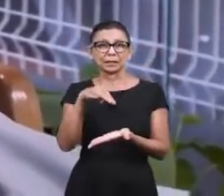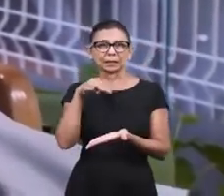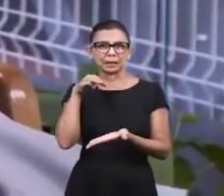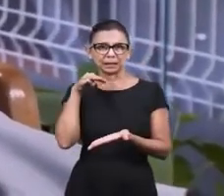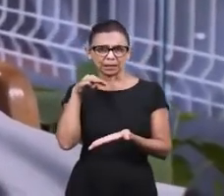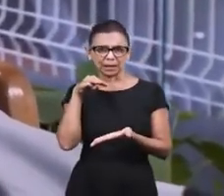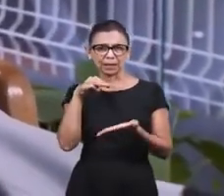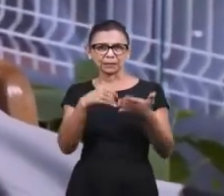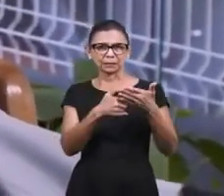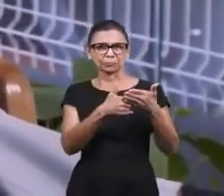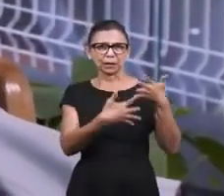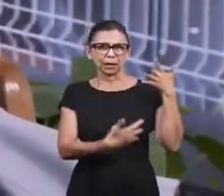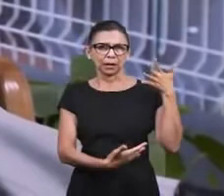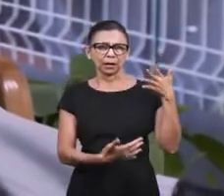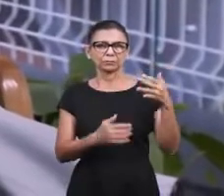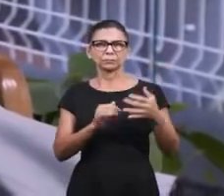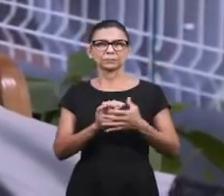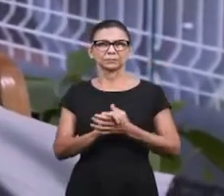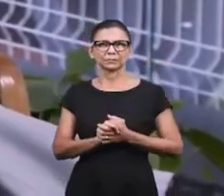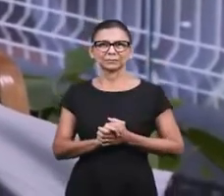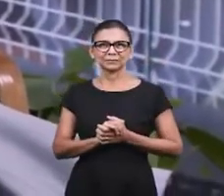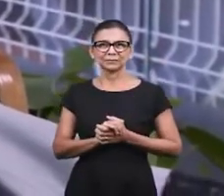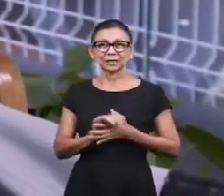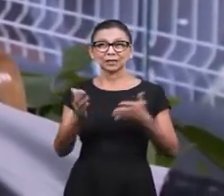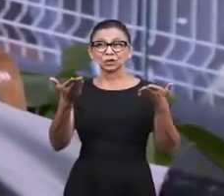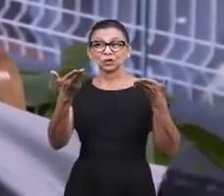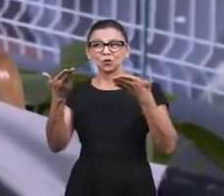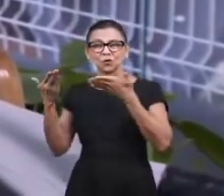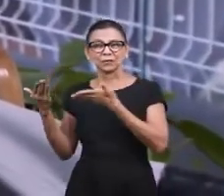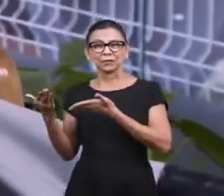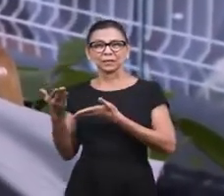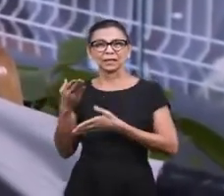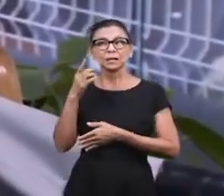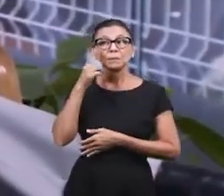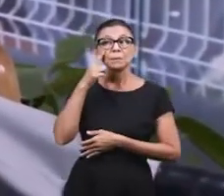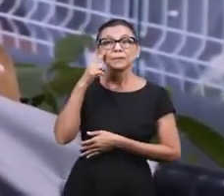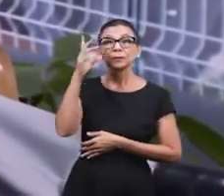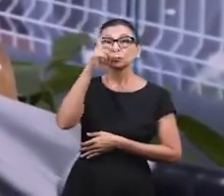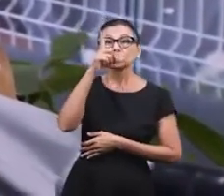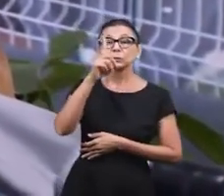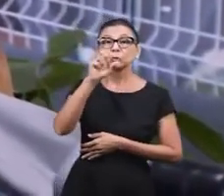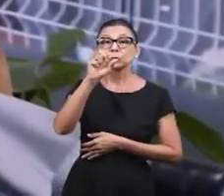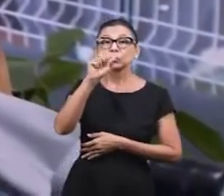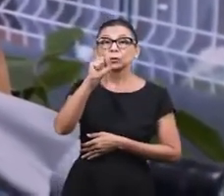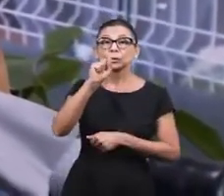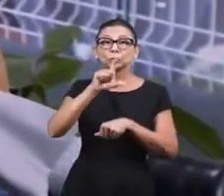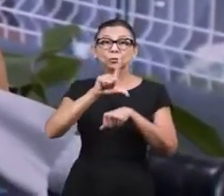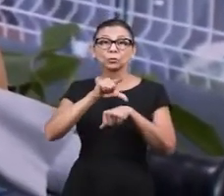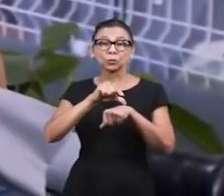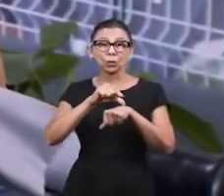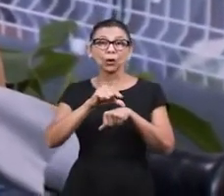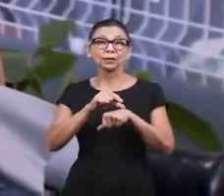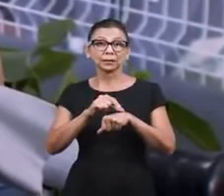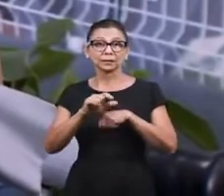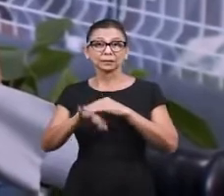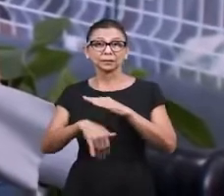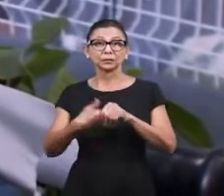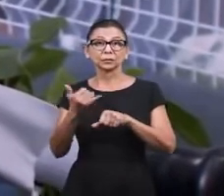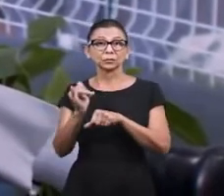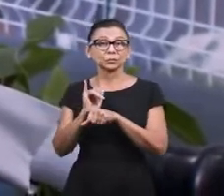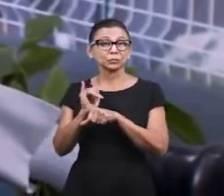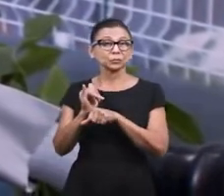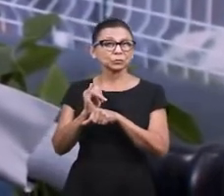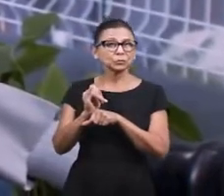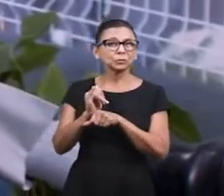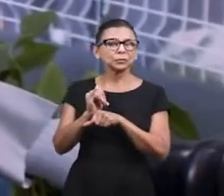are available on our several platforms, I want to invite you to watch this Sunday at 8 p.m. on Maranatha